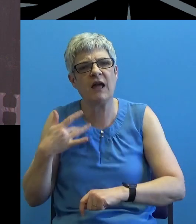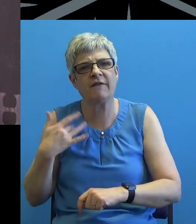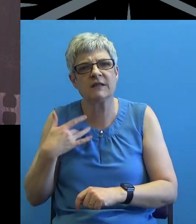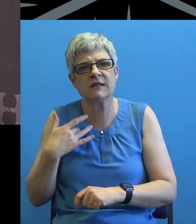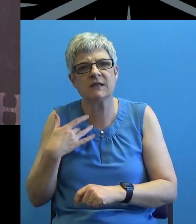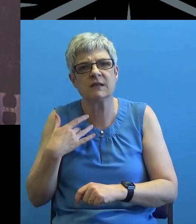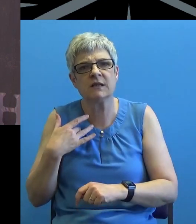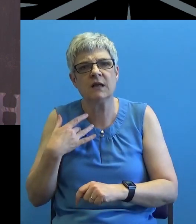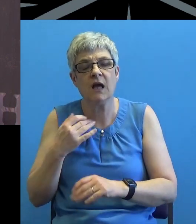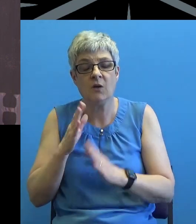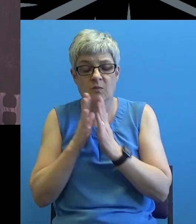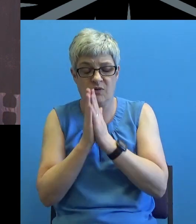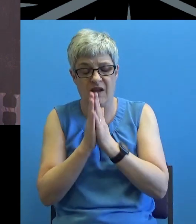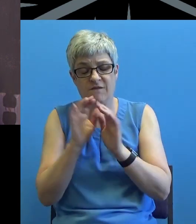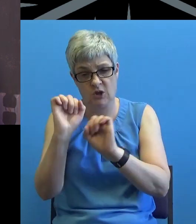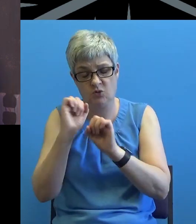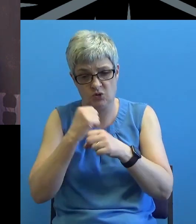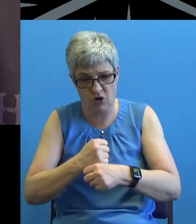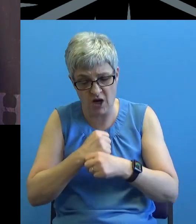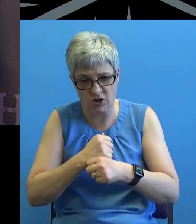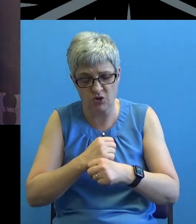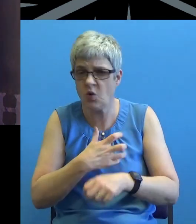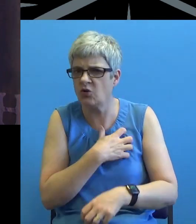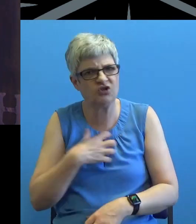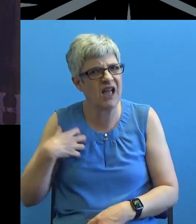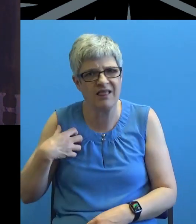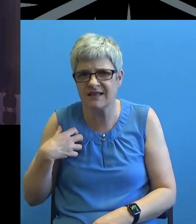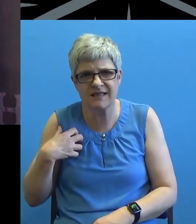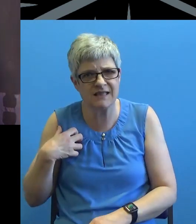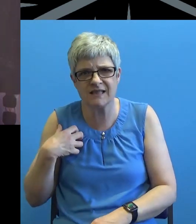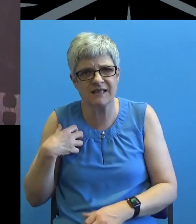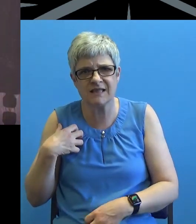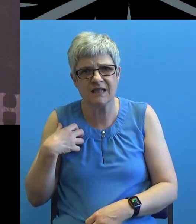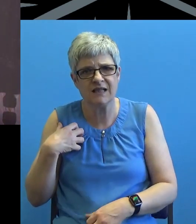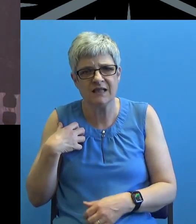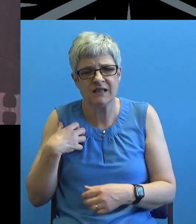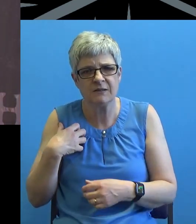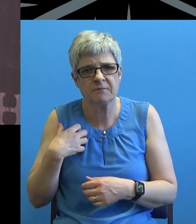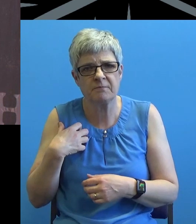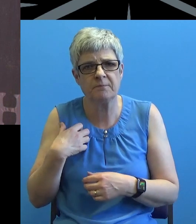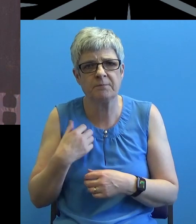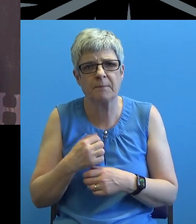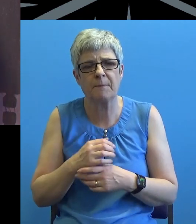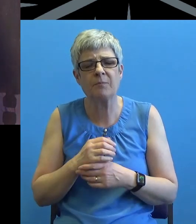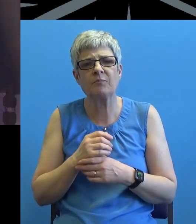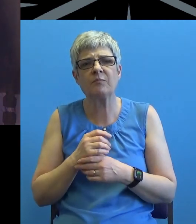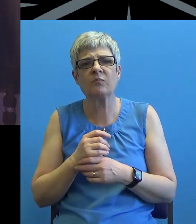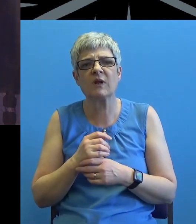We pray for your Church to be protected from jealousy against other parts of the body of Christ.